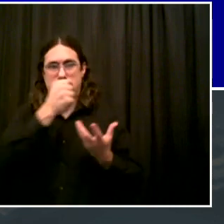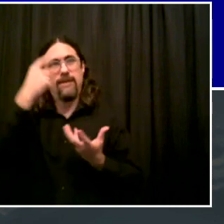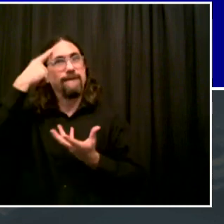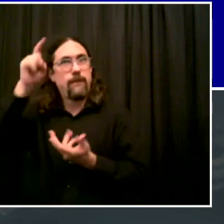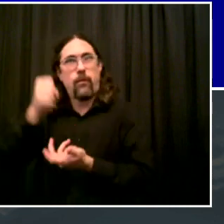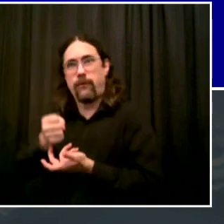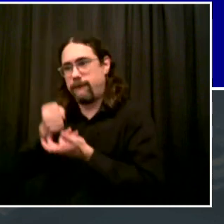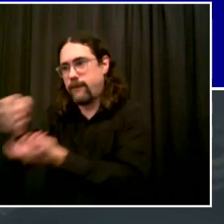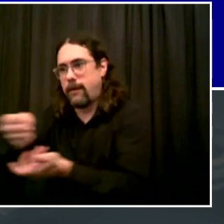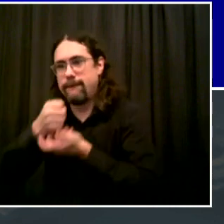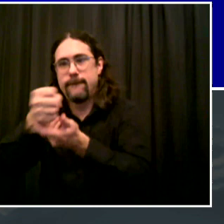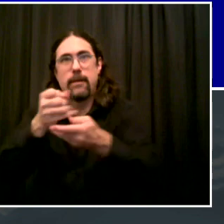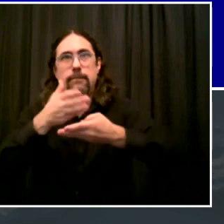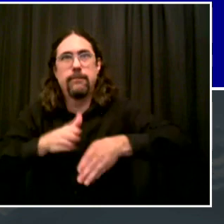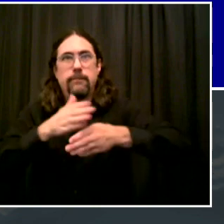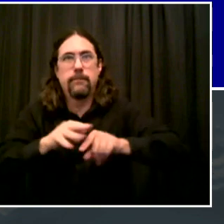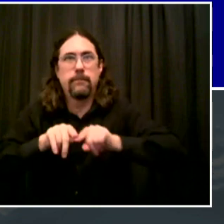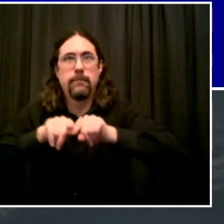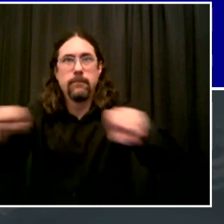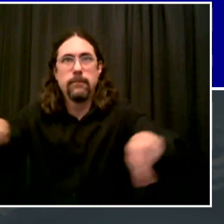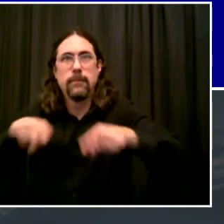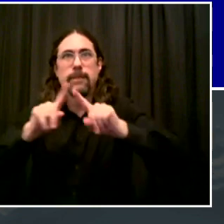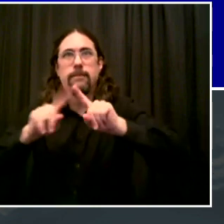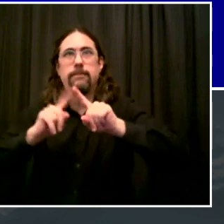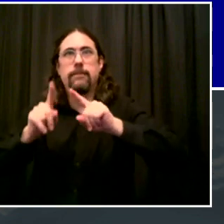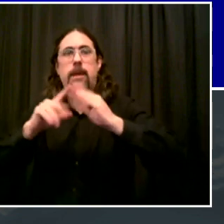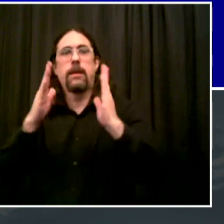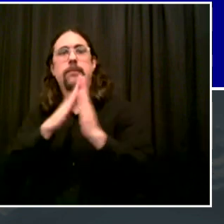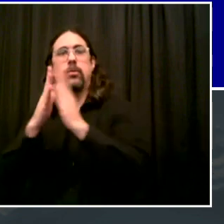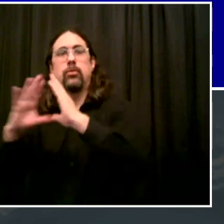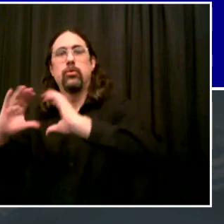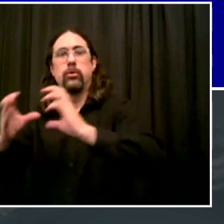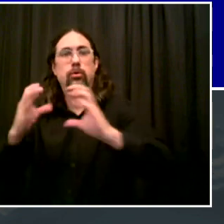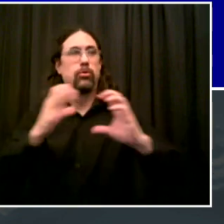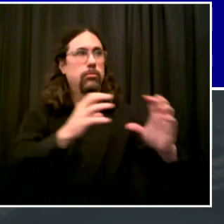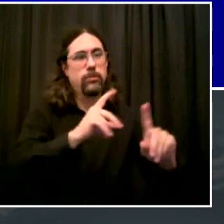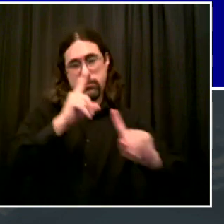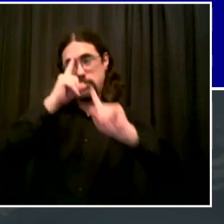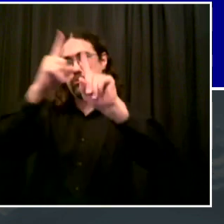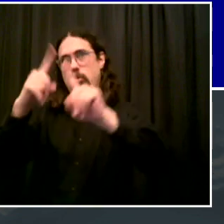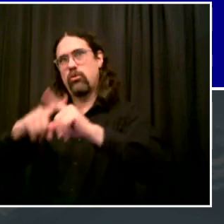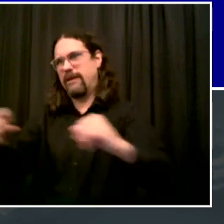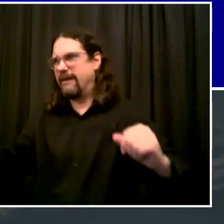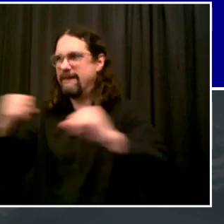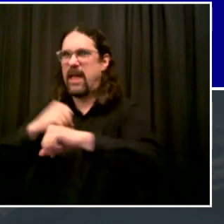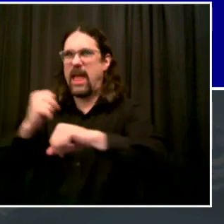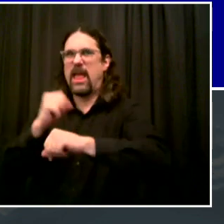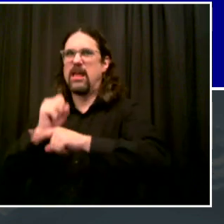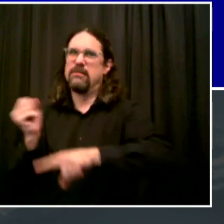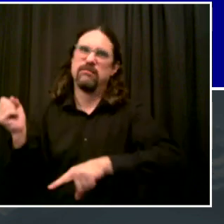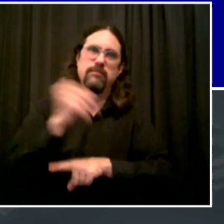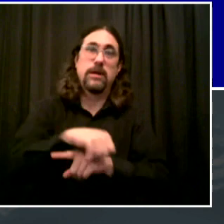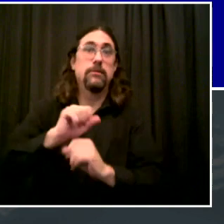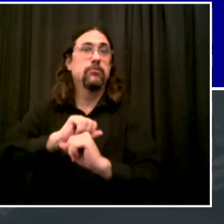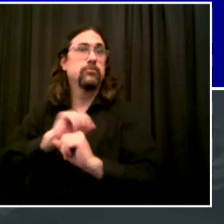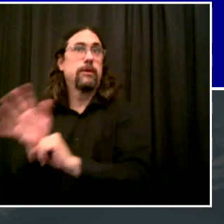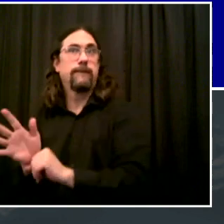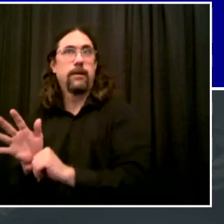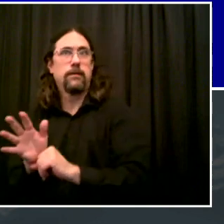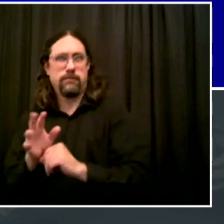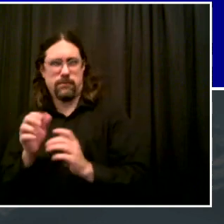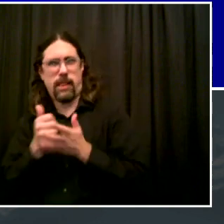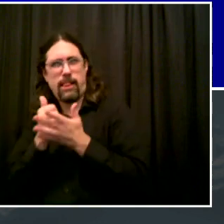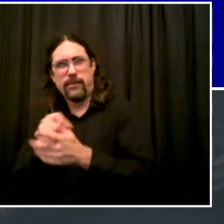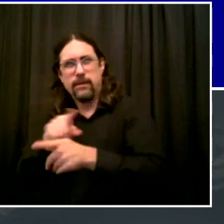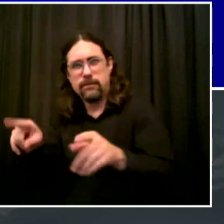on. These grants will enable the groups that receive them to educate New Yorkers on the importance of getting tested for COVID and engaging